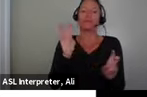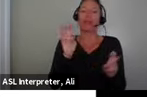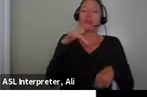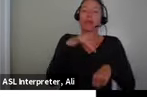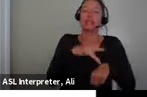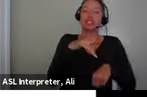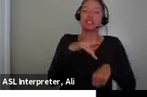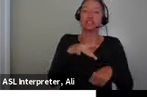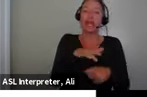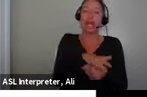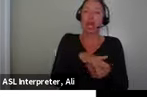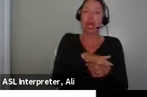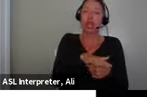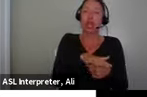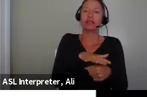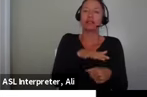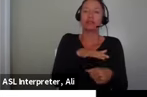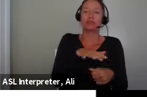with other